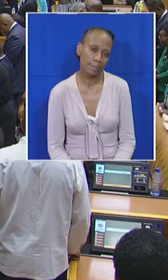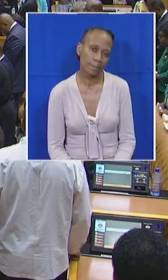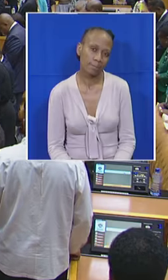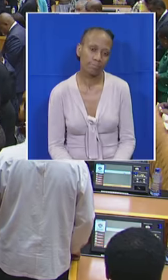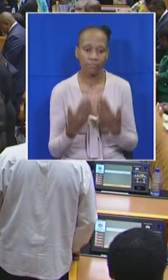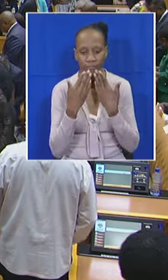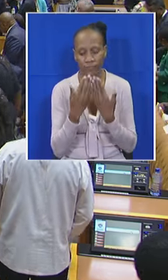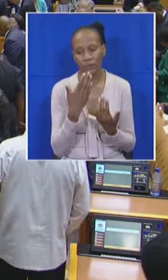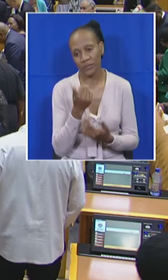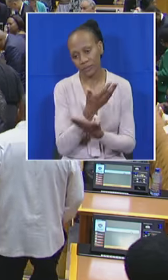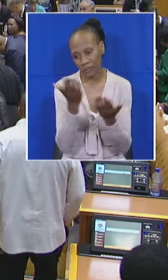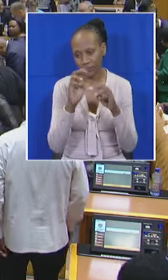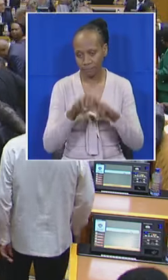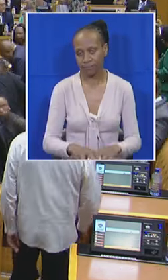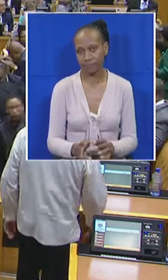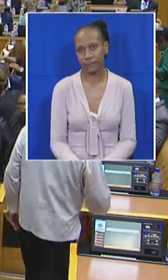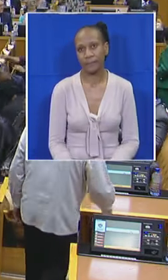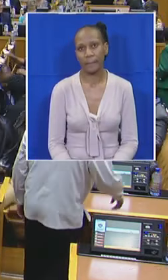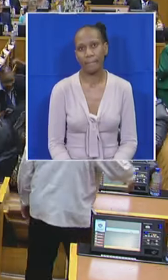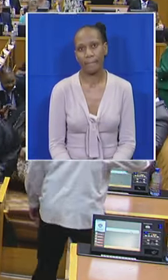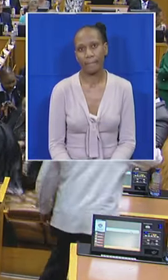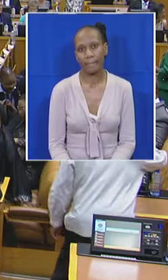Thanks. Please be seated.